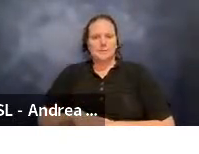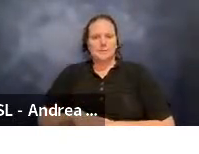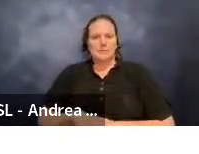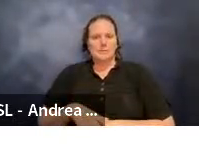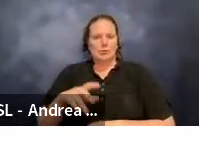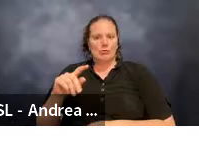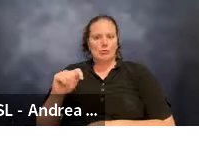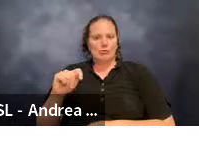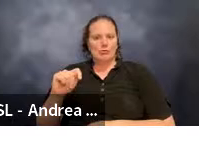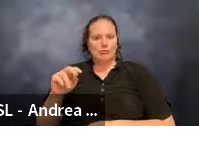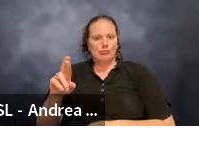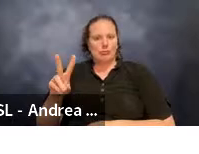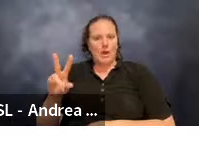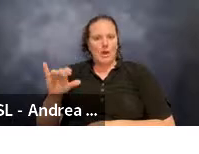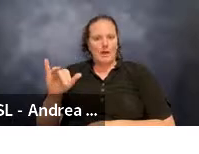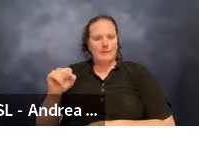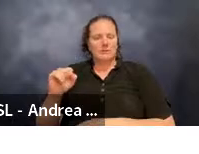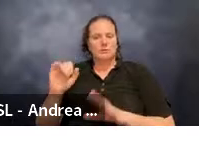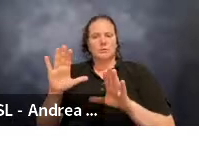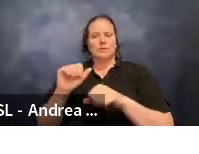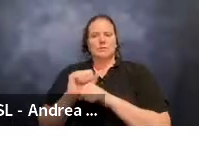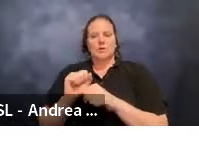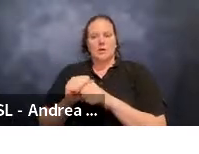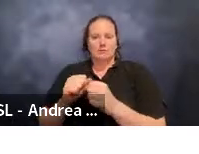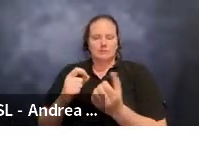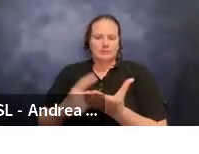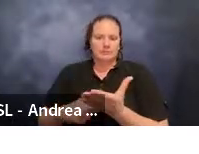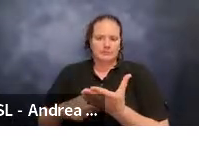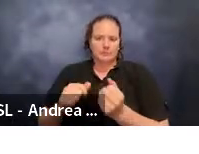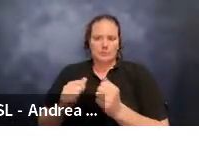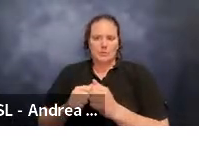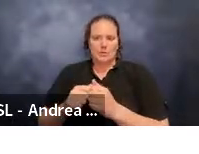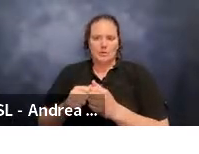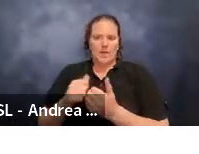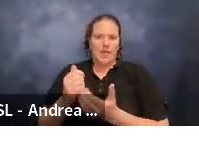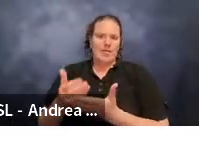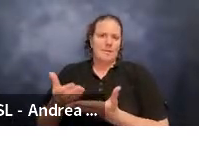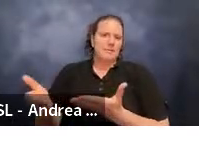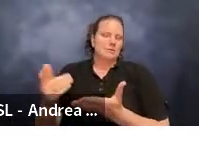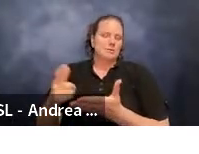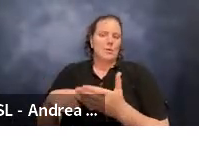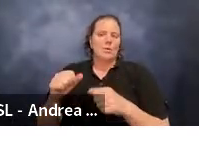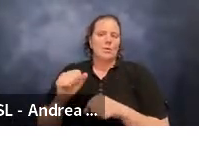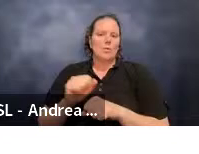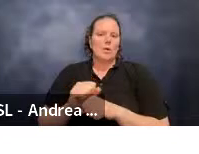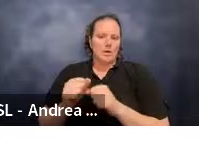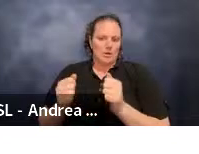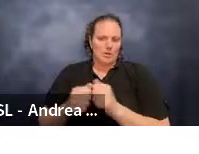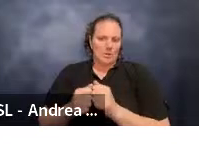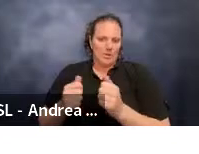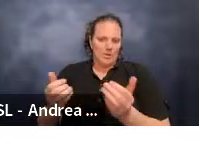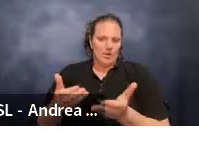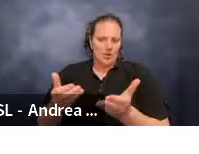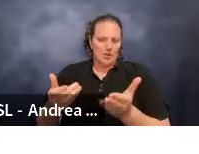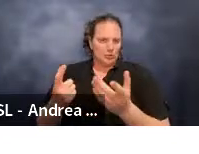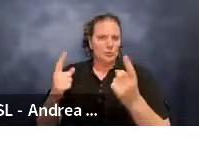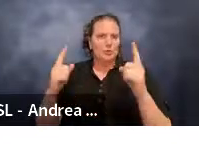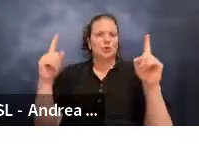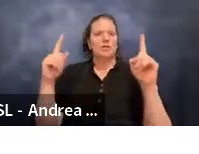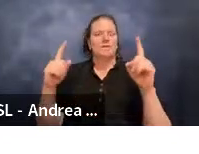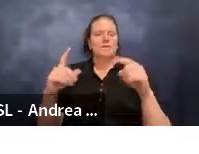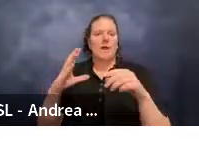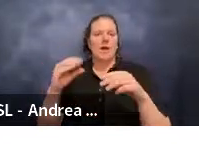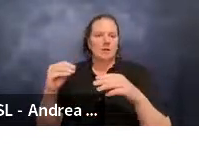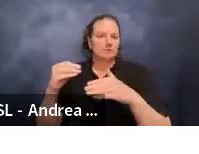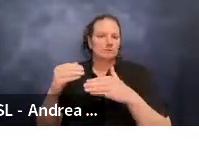Travis really did a great job covering, I thought, the elements of what we are working with here to achieve and the steps